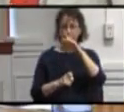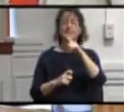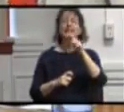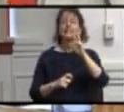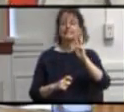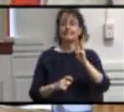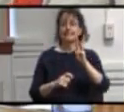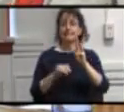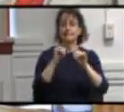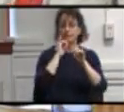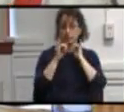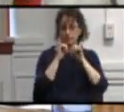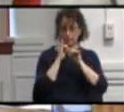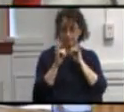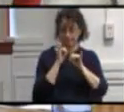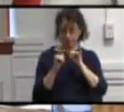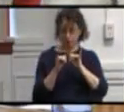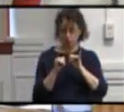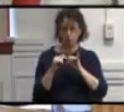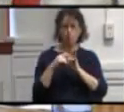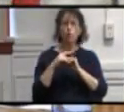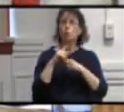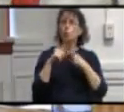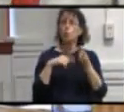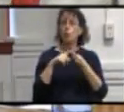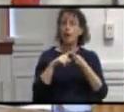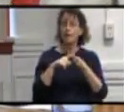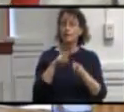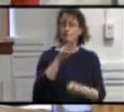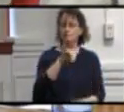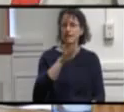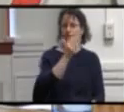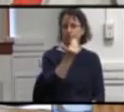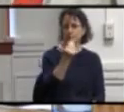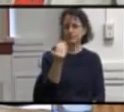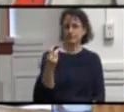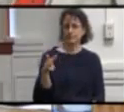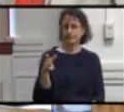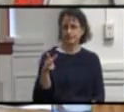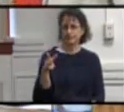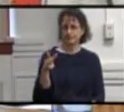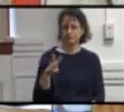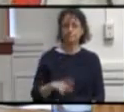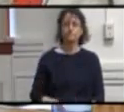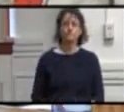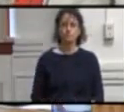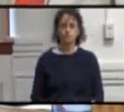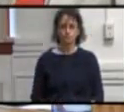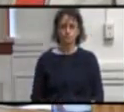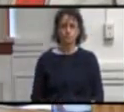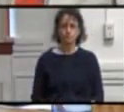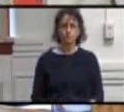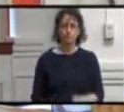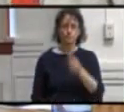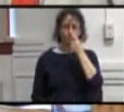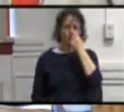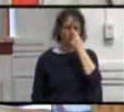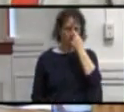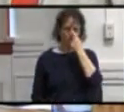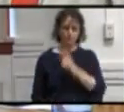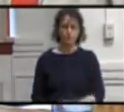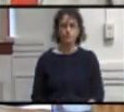were conducted on May 15th and 16th. After